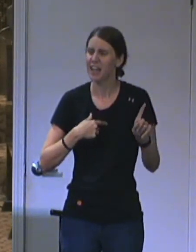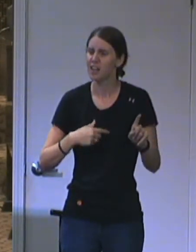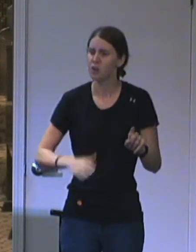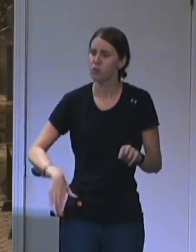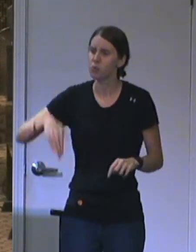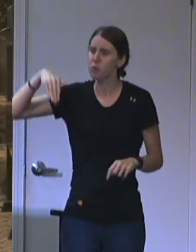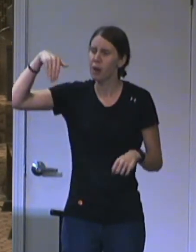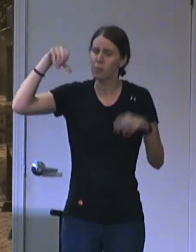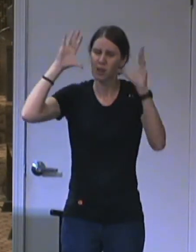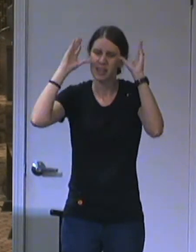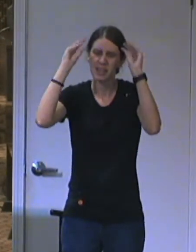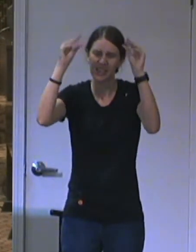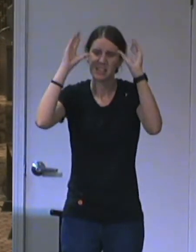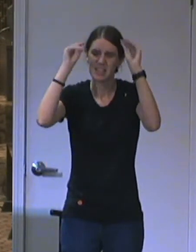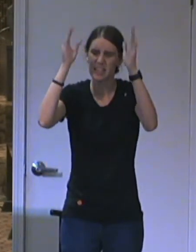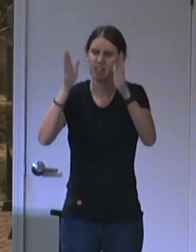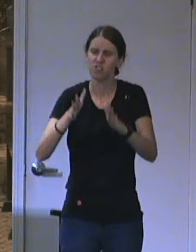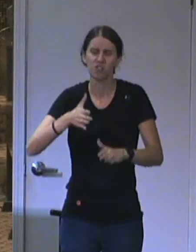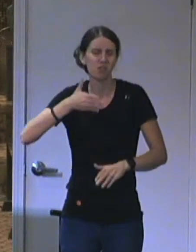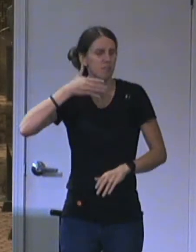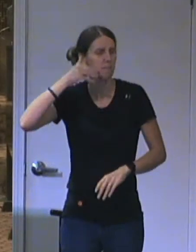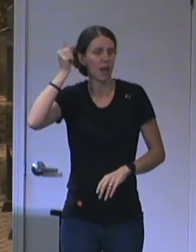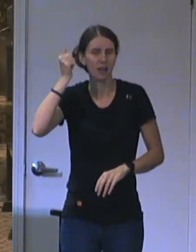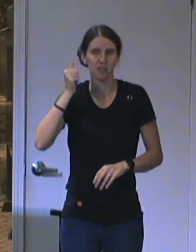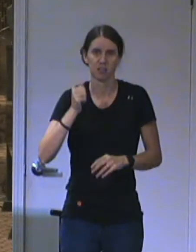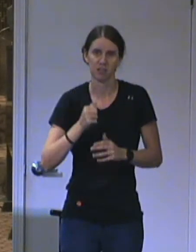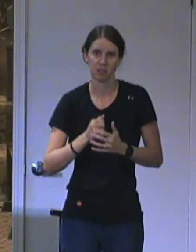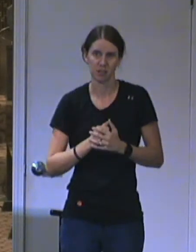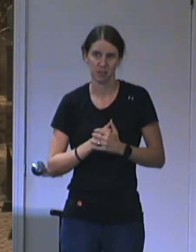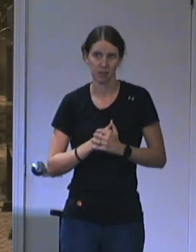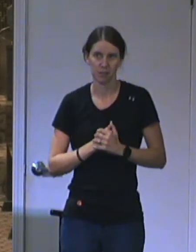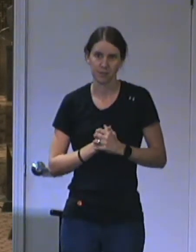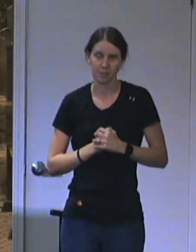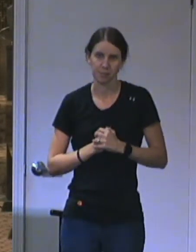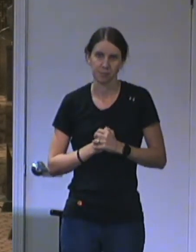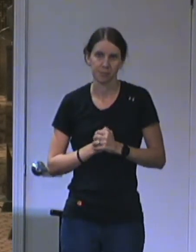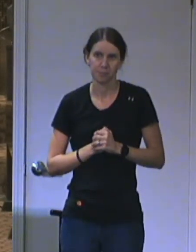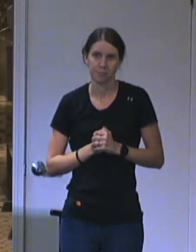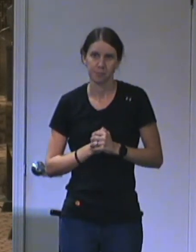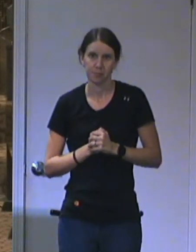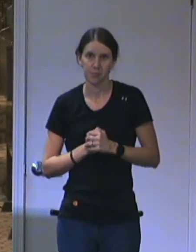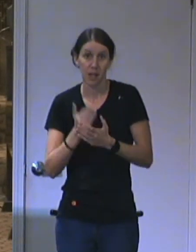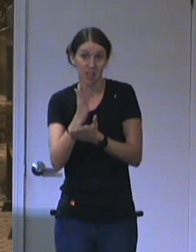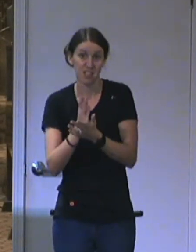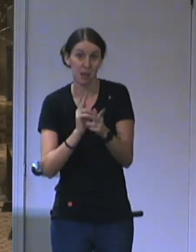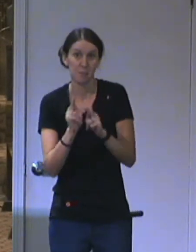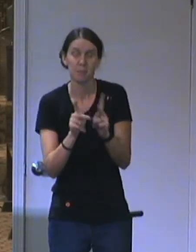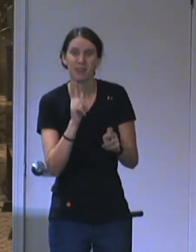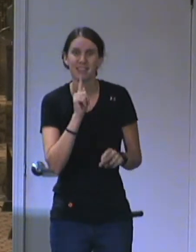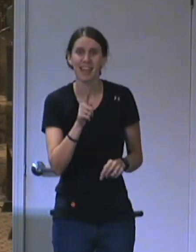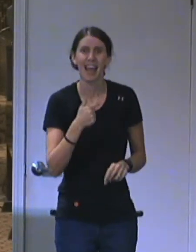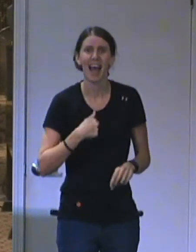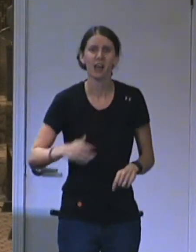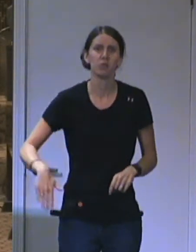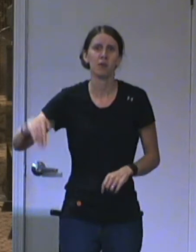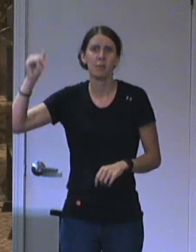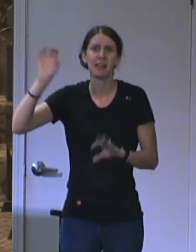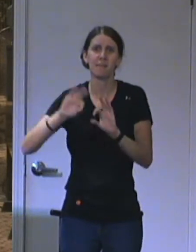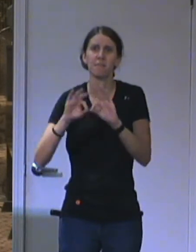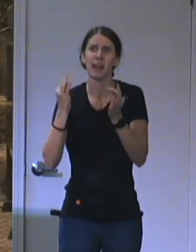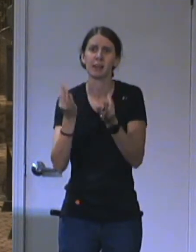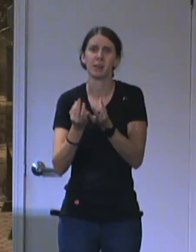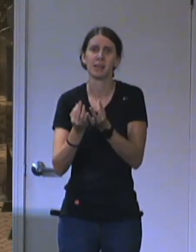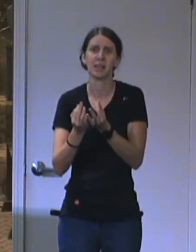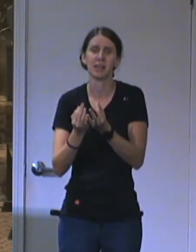Many people will say, you know, I grew up in a family that